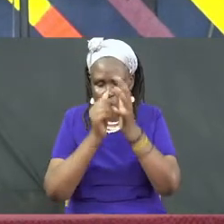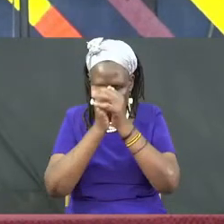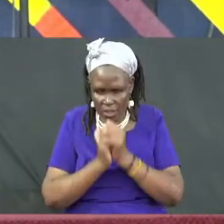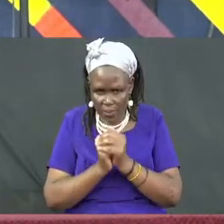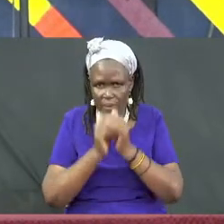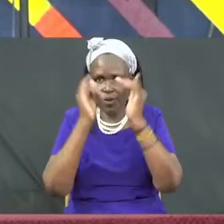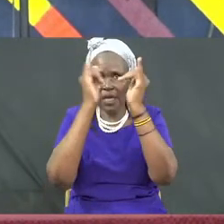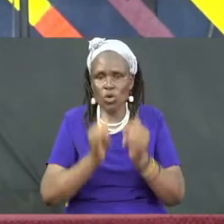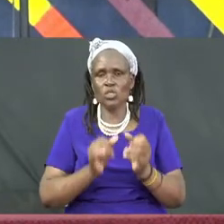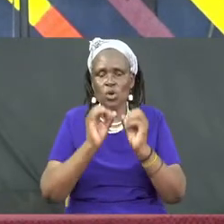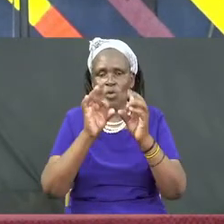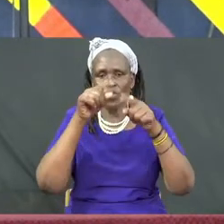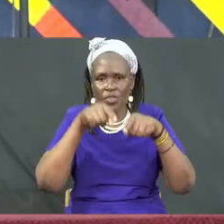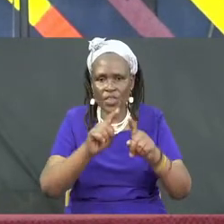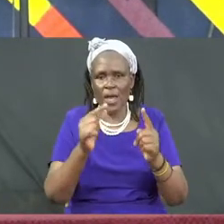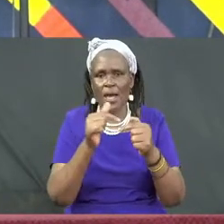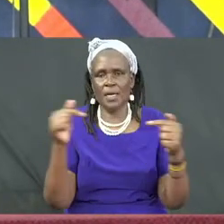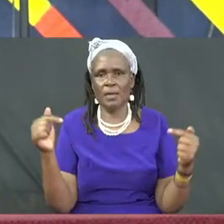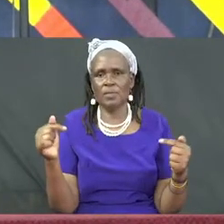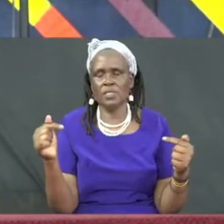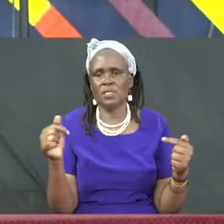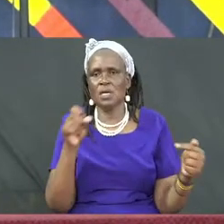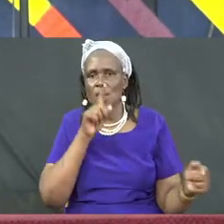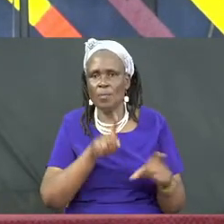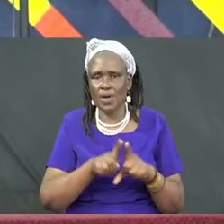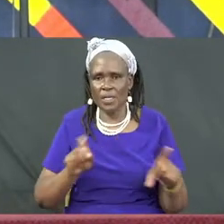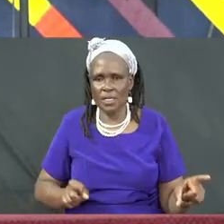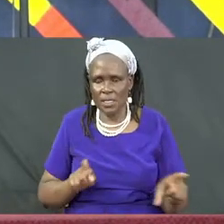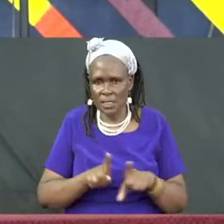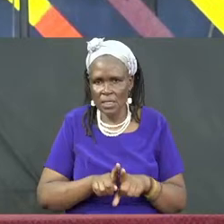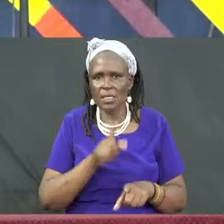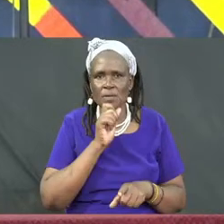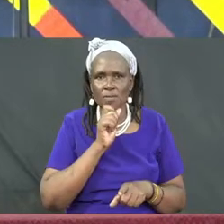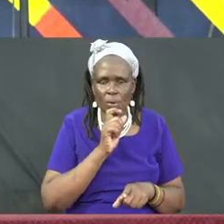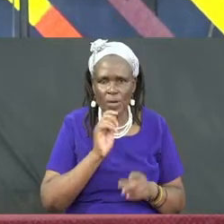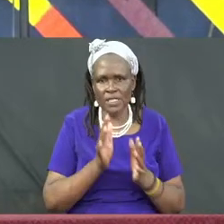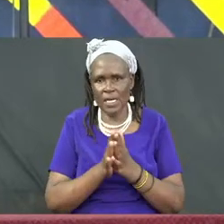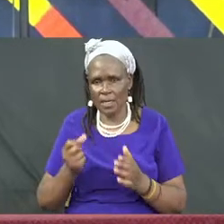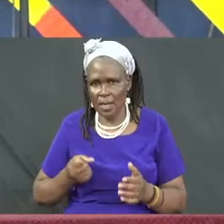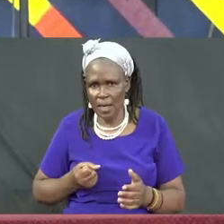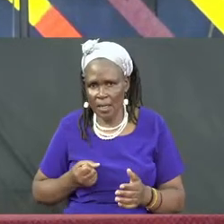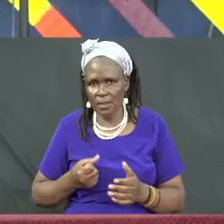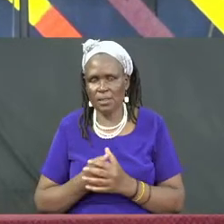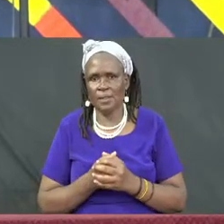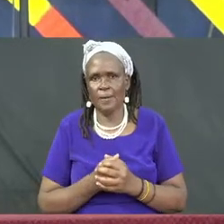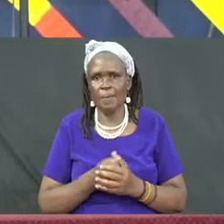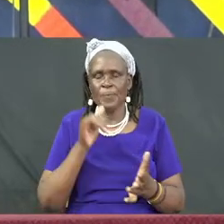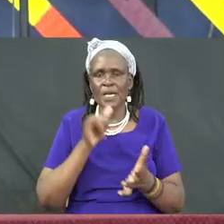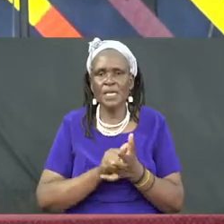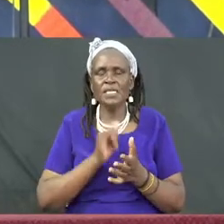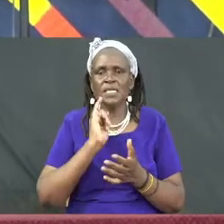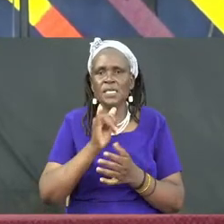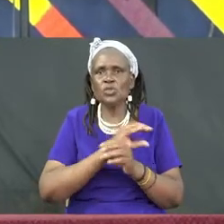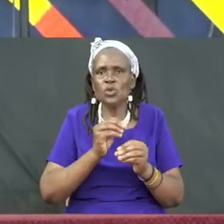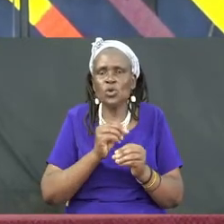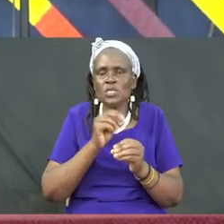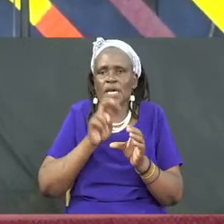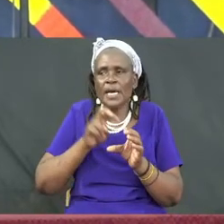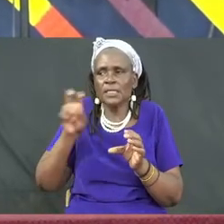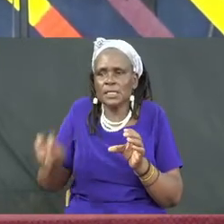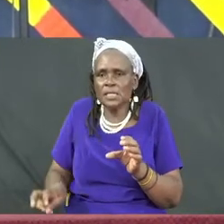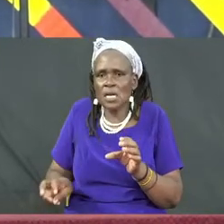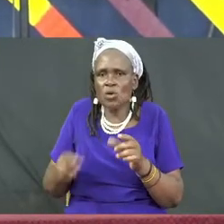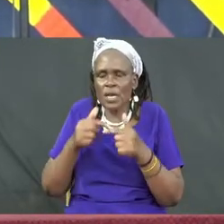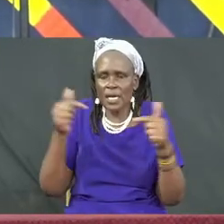their enemies. Now, brothers and sisters, boys and girls, it is not external enemies that we